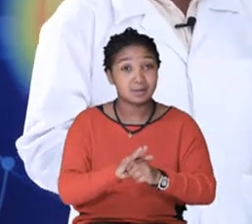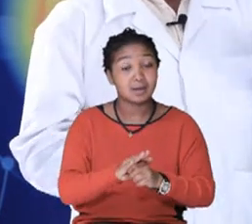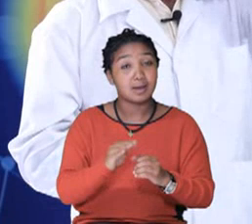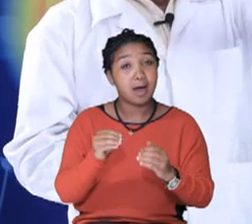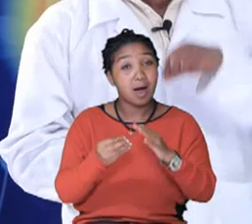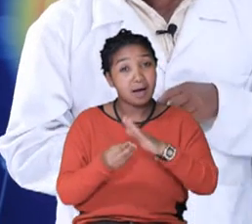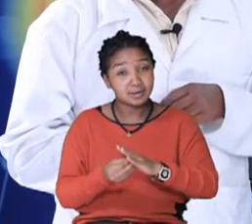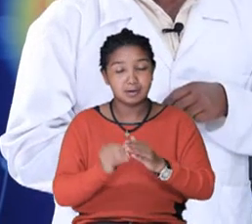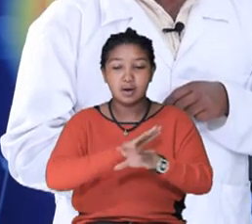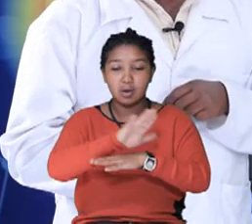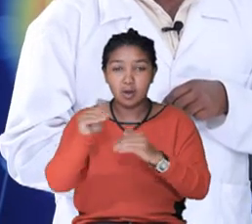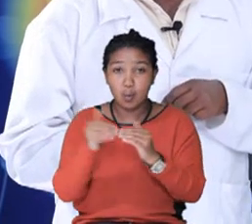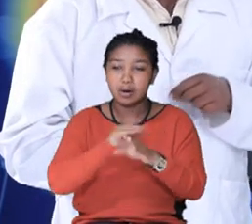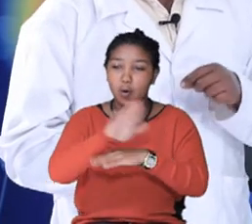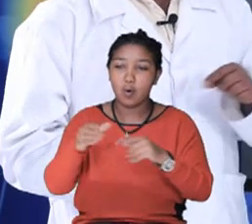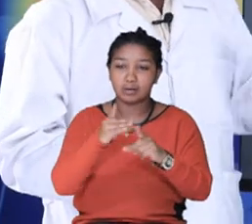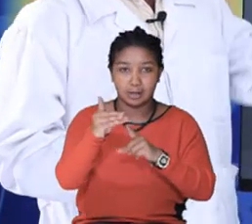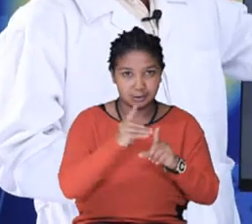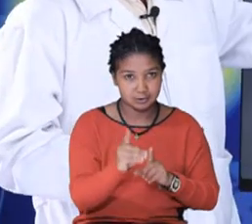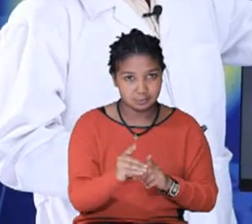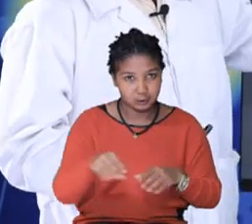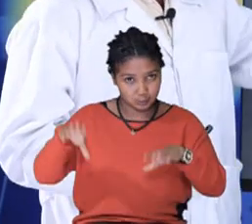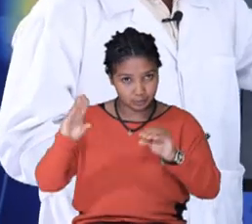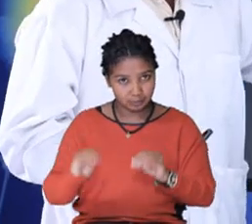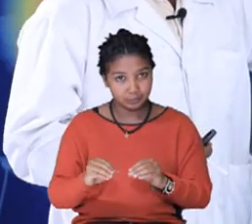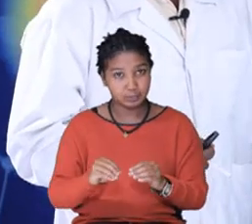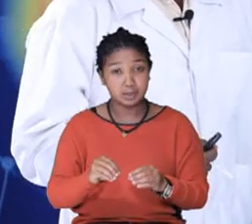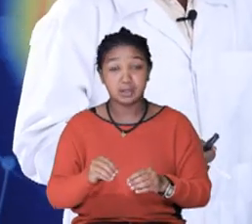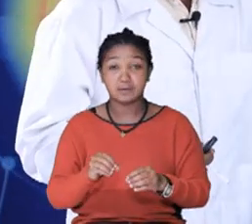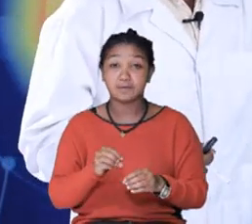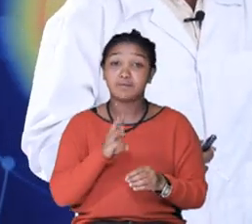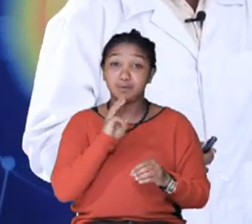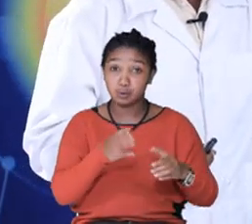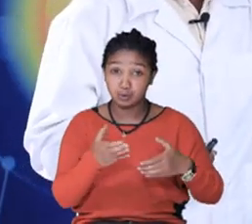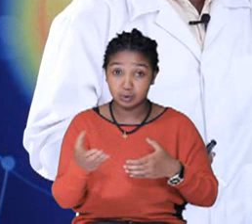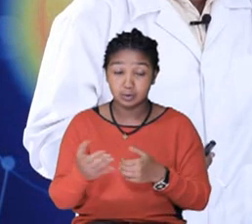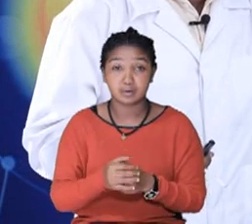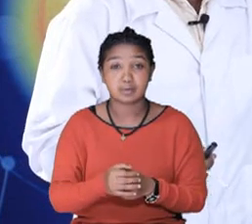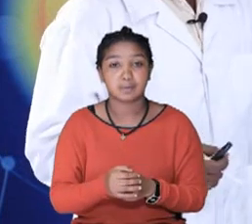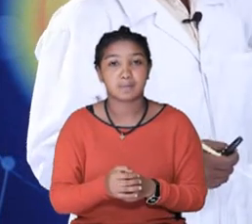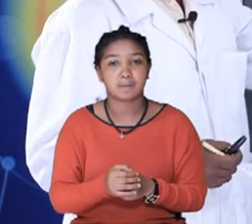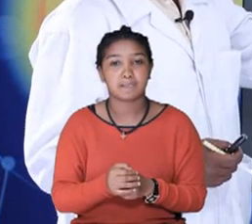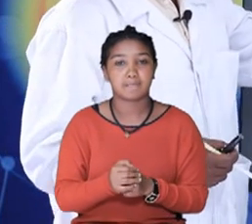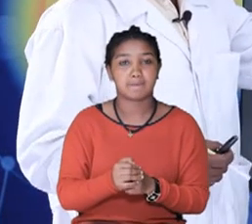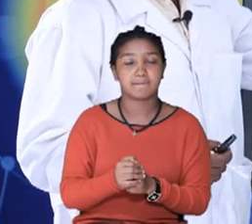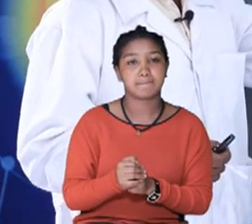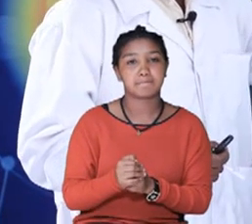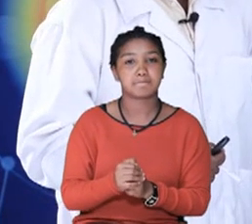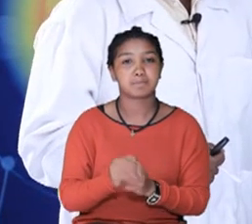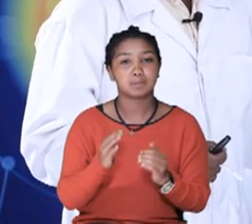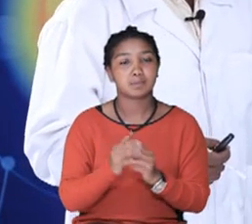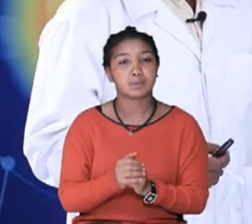act equally in all directions? Student, in fluid, despite the pressure being caused by the column of the